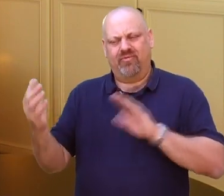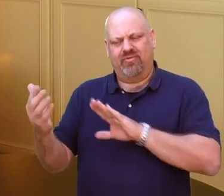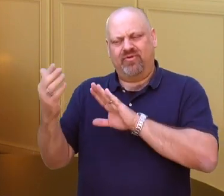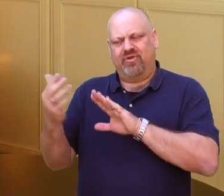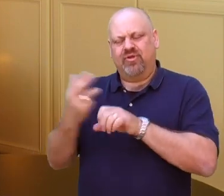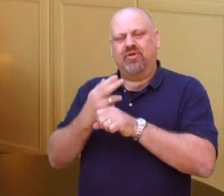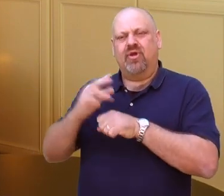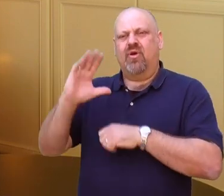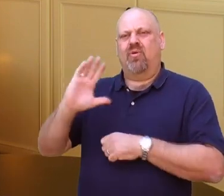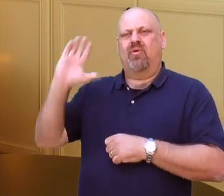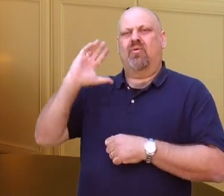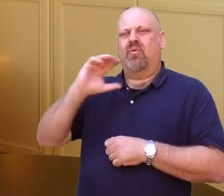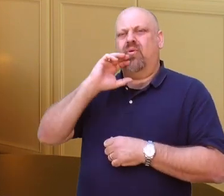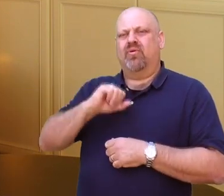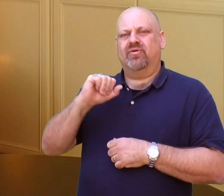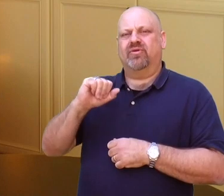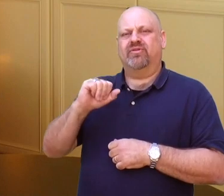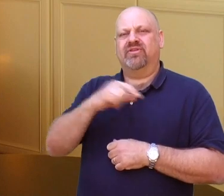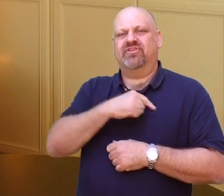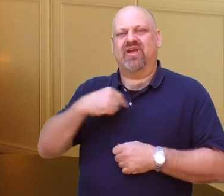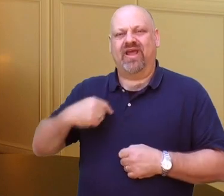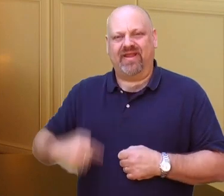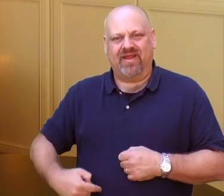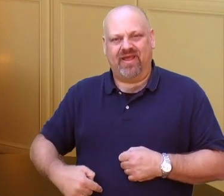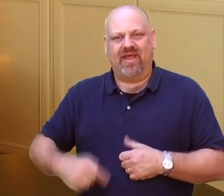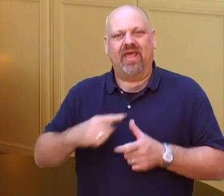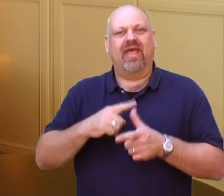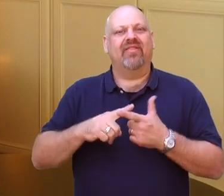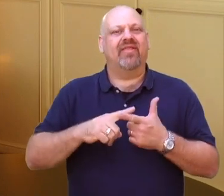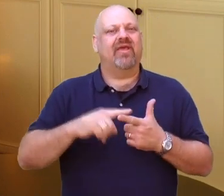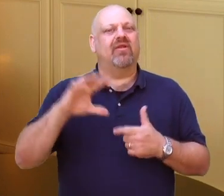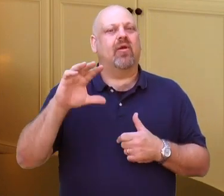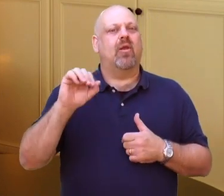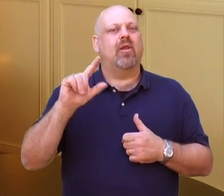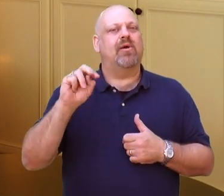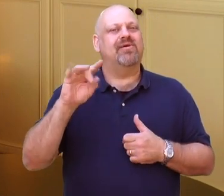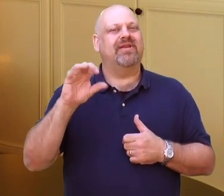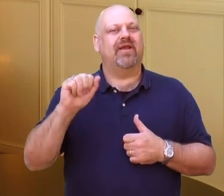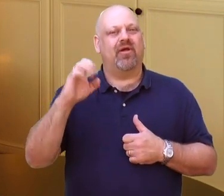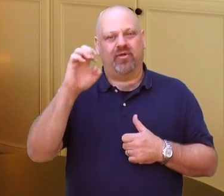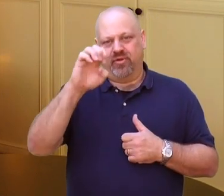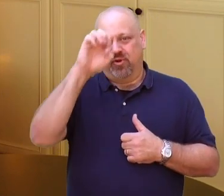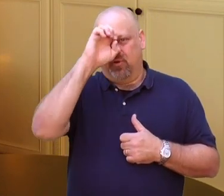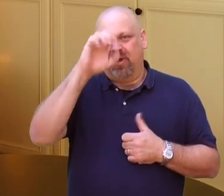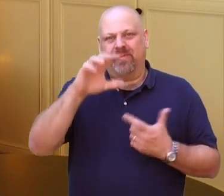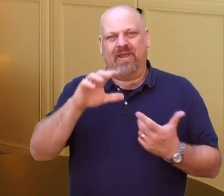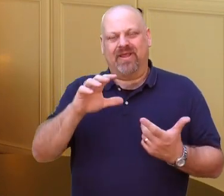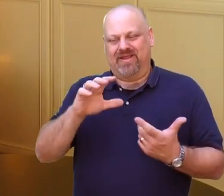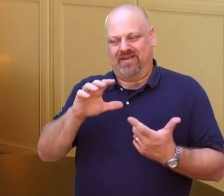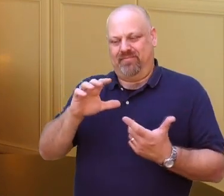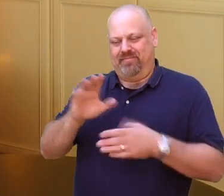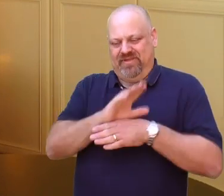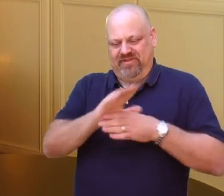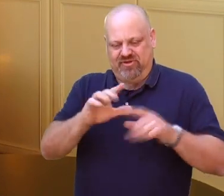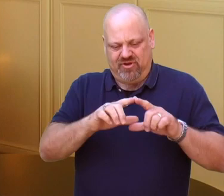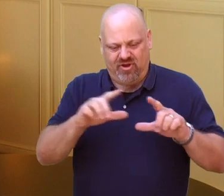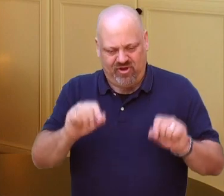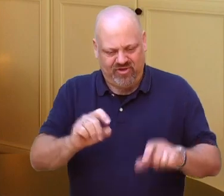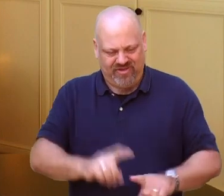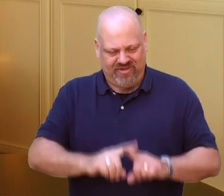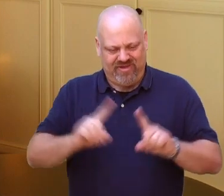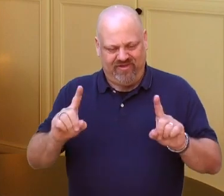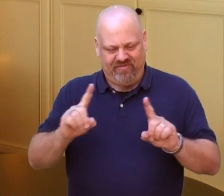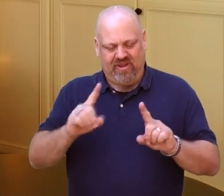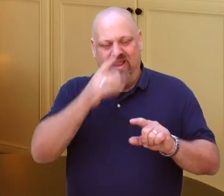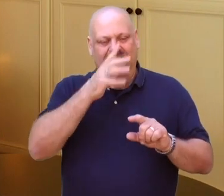in ancient China. And then in colonial Europe, business cards took a different form. Ladies of stature would